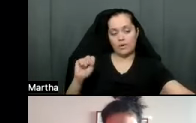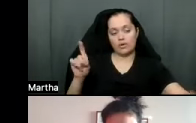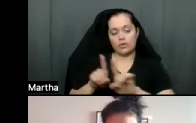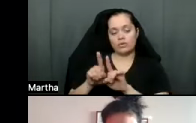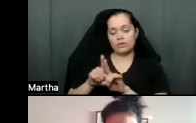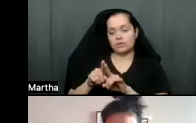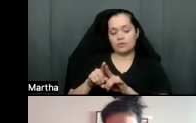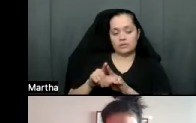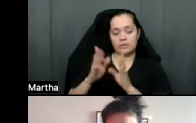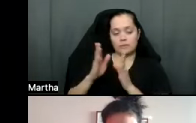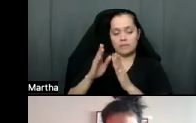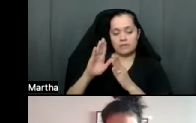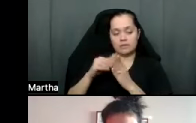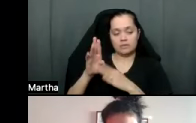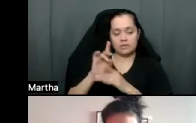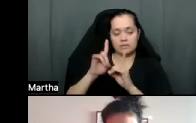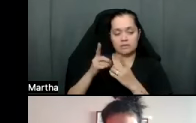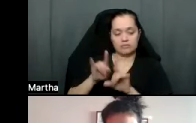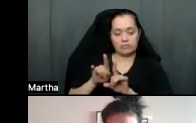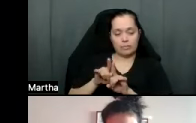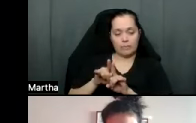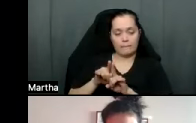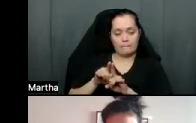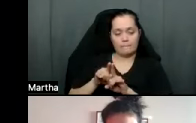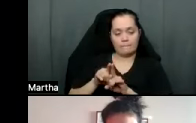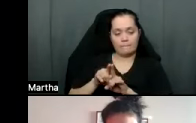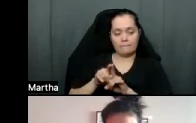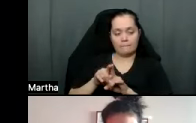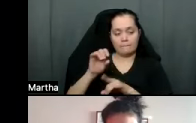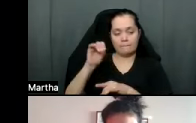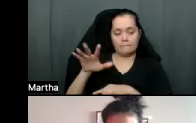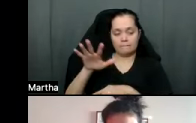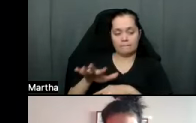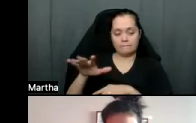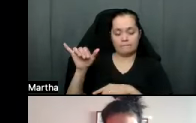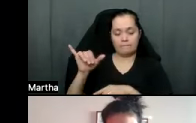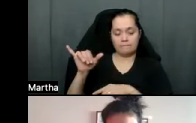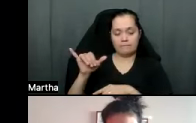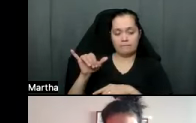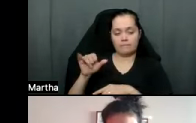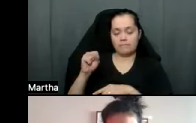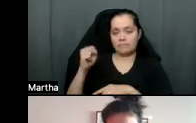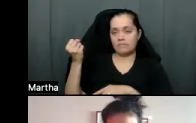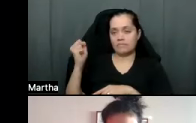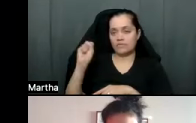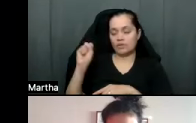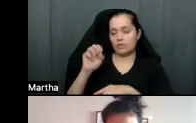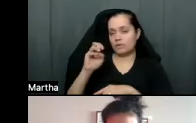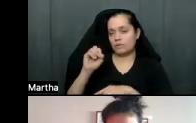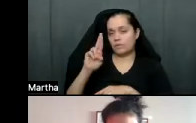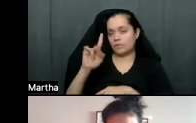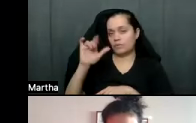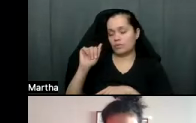central business district on the urban landscape of the Chicago metropolitan area. Schaumburg has Motorola's